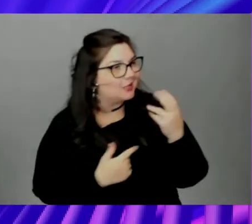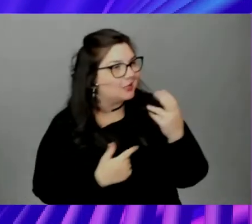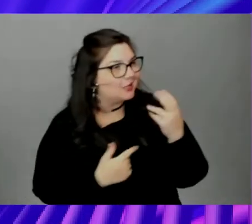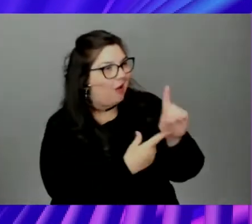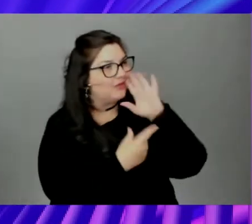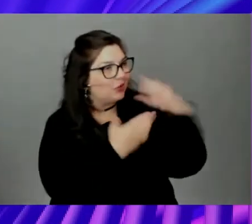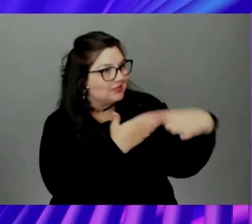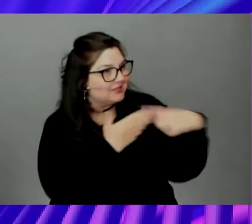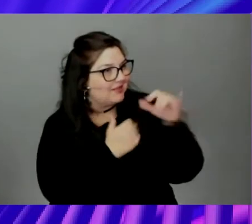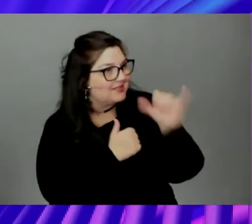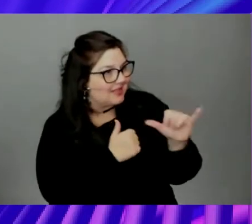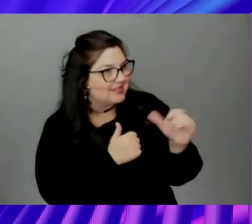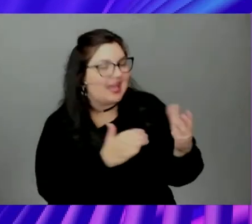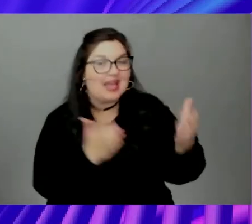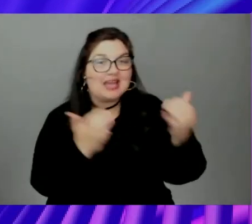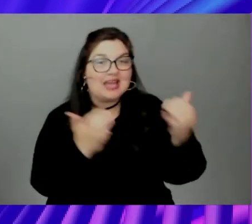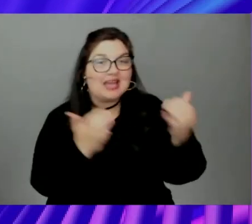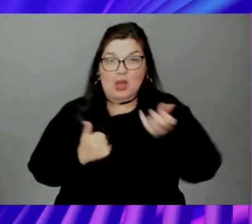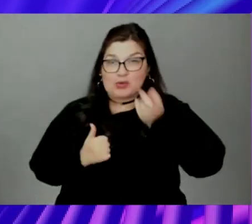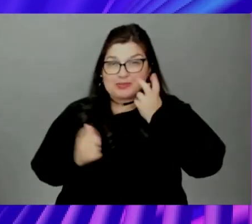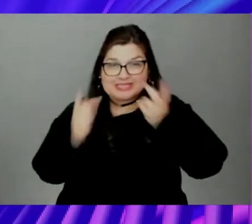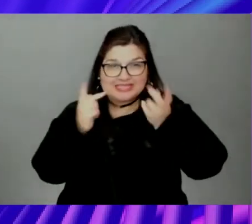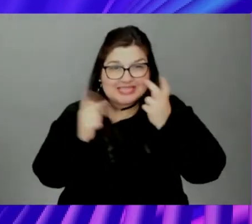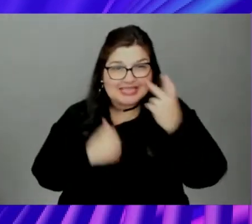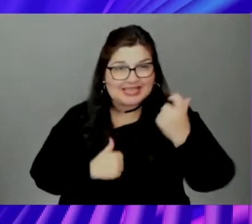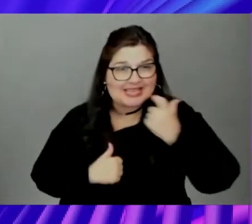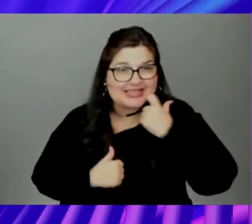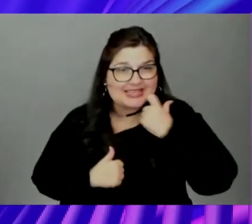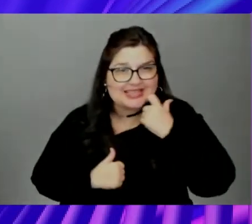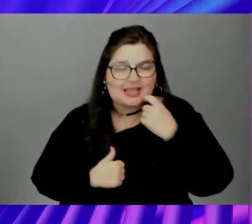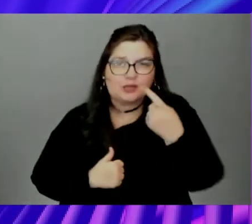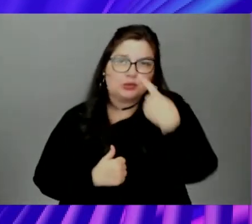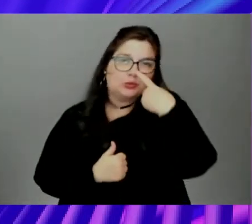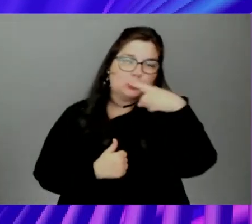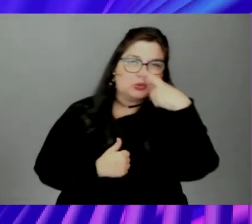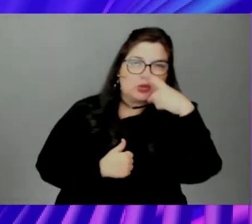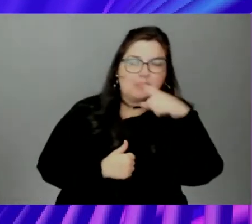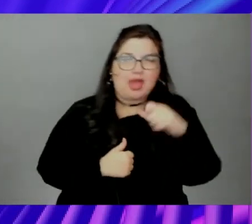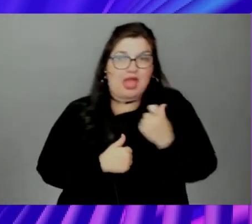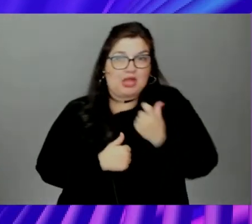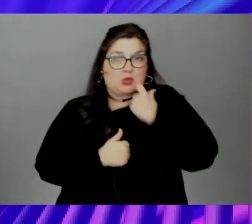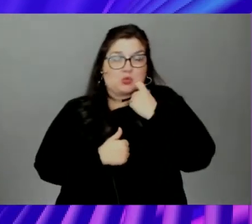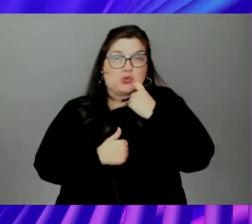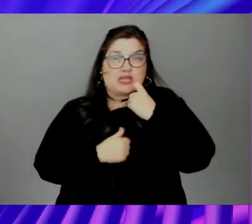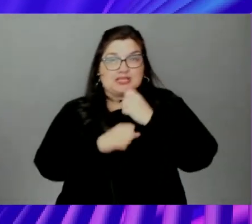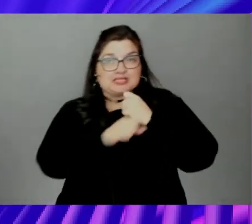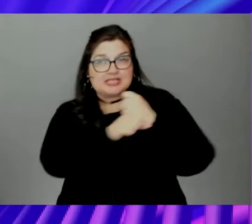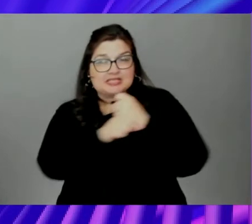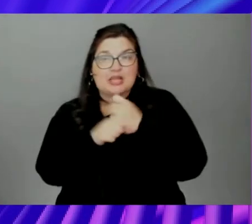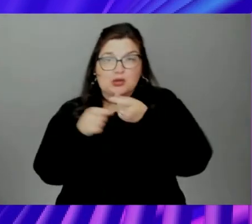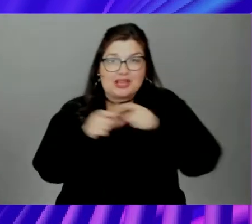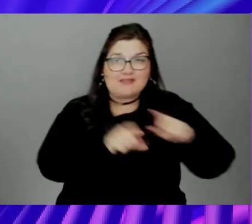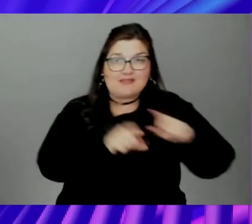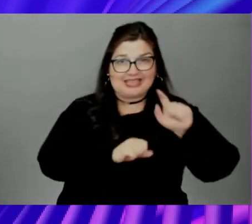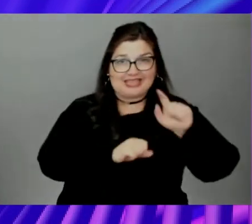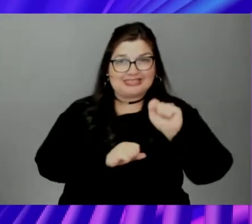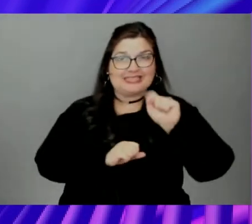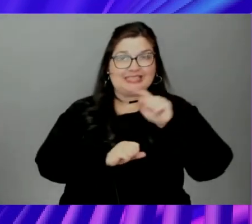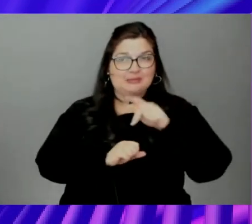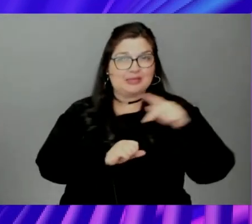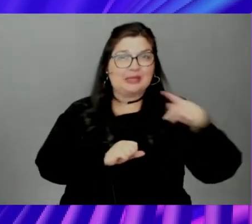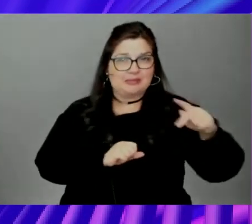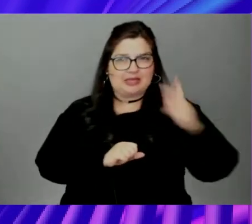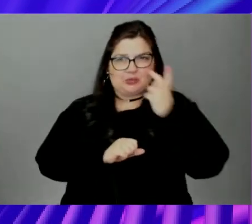as far as what we've been seeing lately, can you cover a little bit of the recent security events, the TTPs that we've been seeing? Sure.